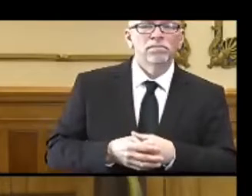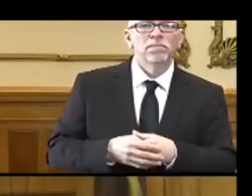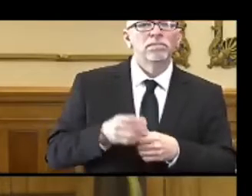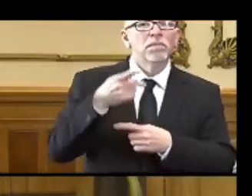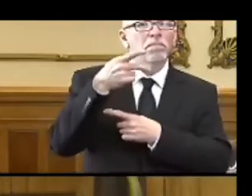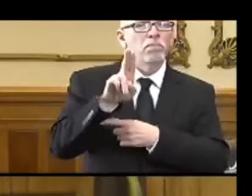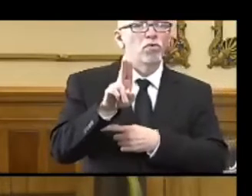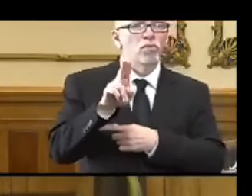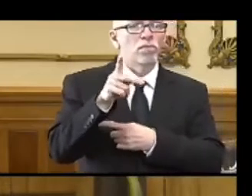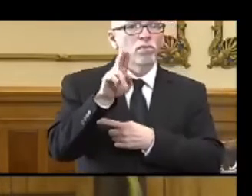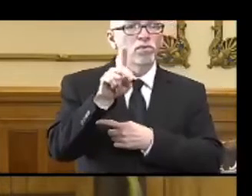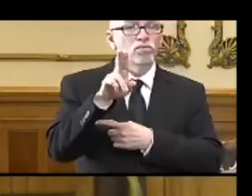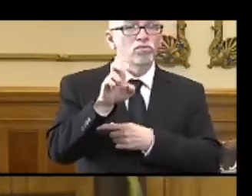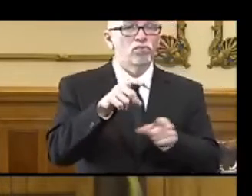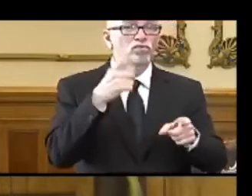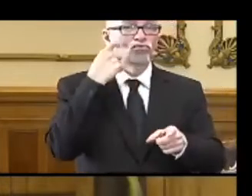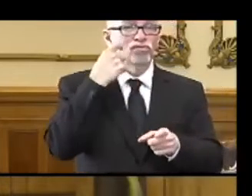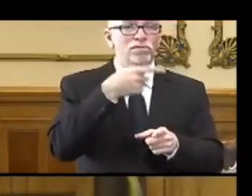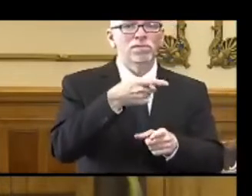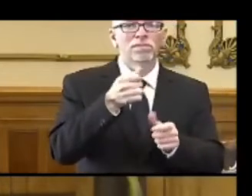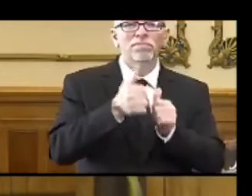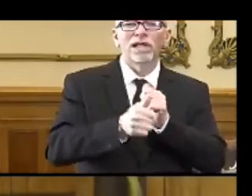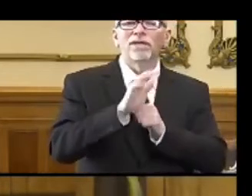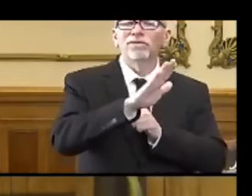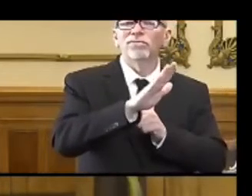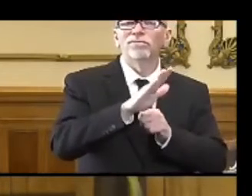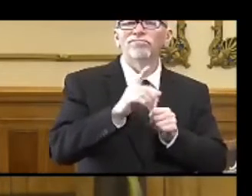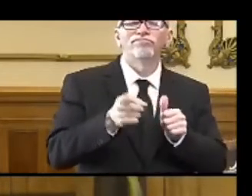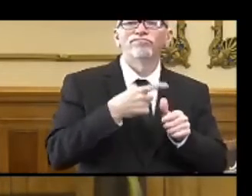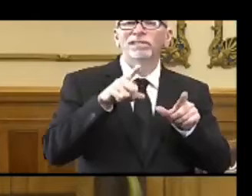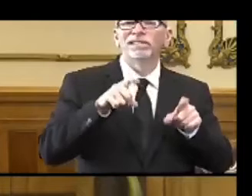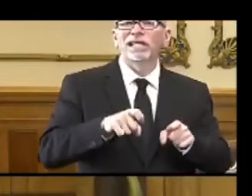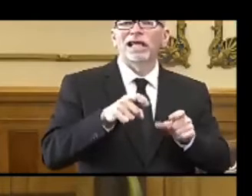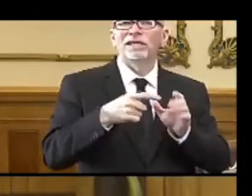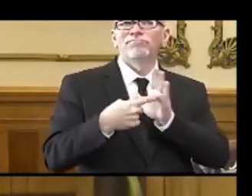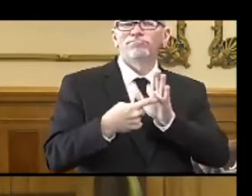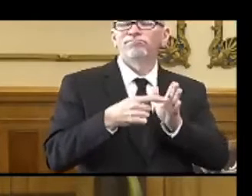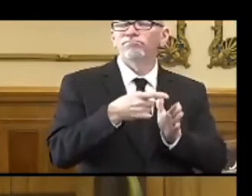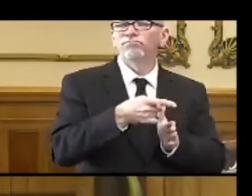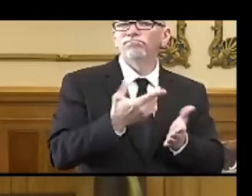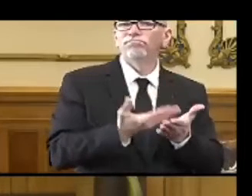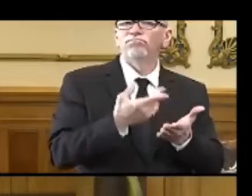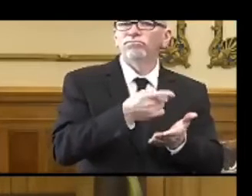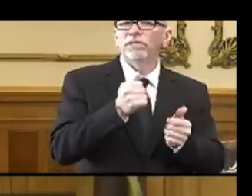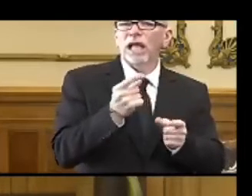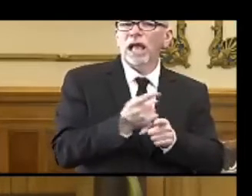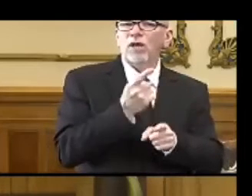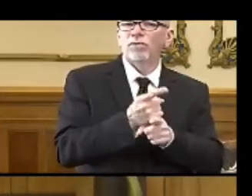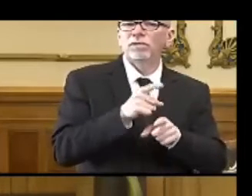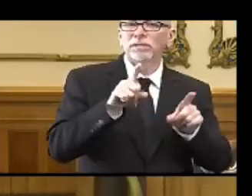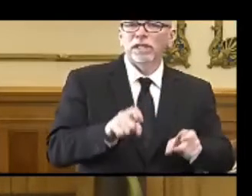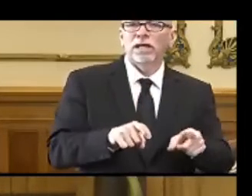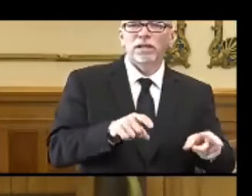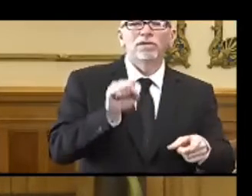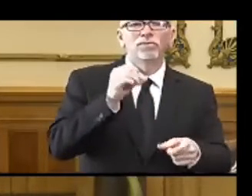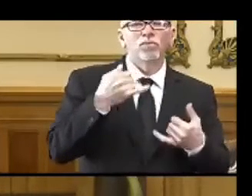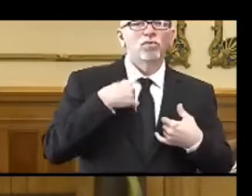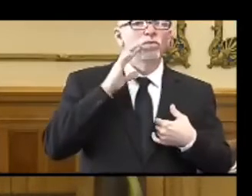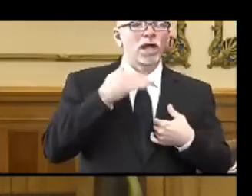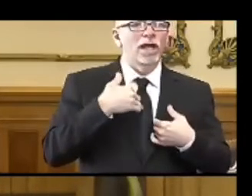Purdue just passed their initial test that they had to do to show that they were accurately doing their test, and so we will